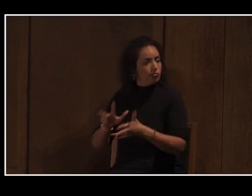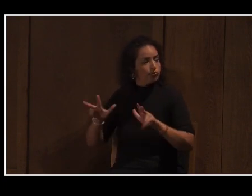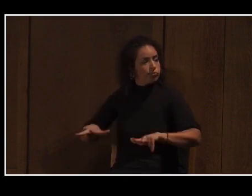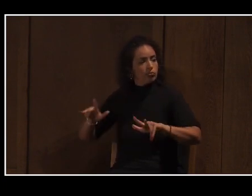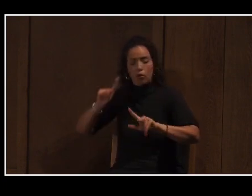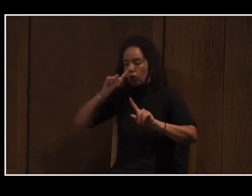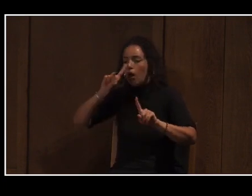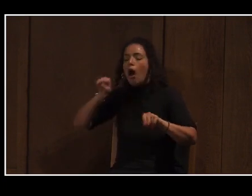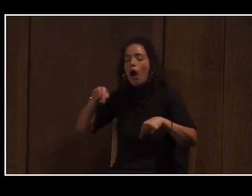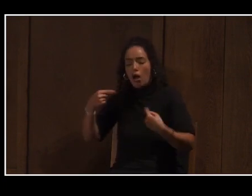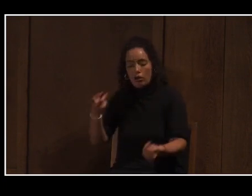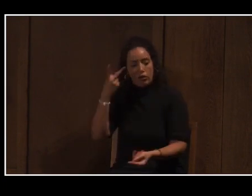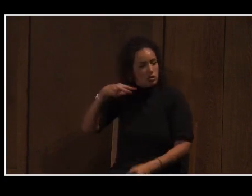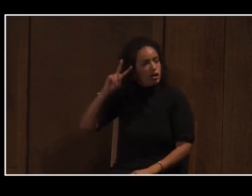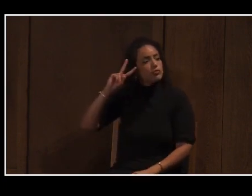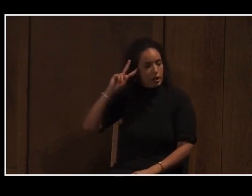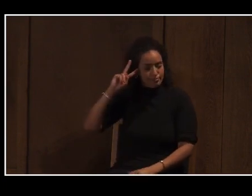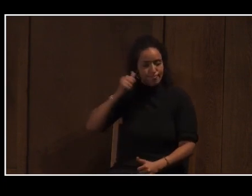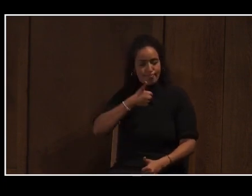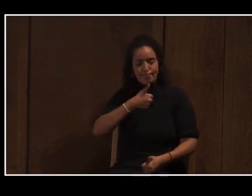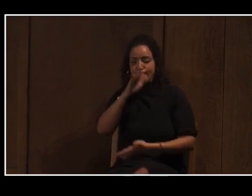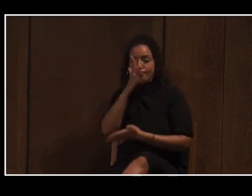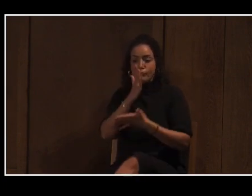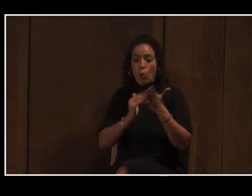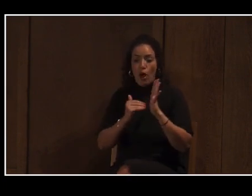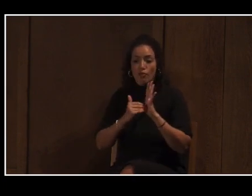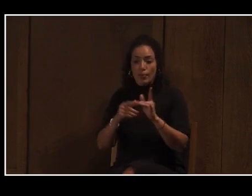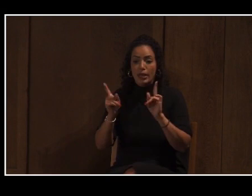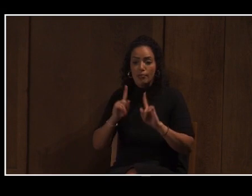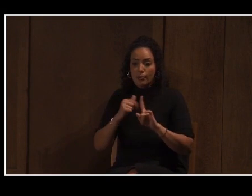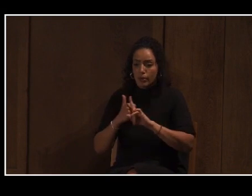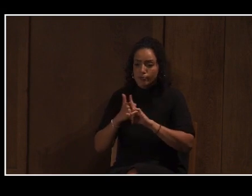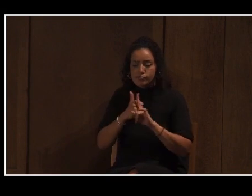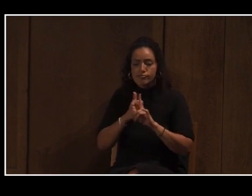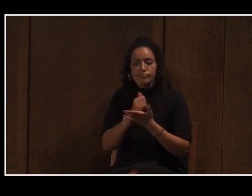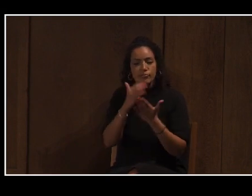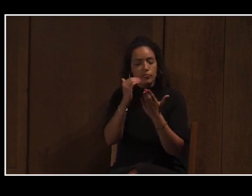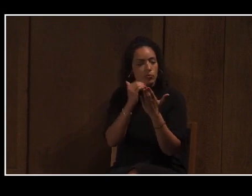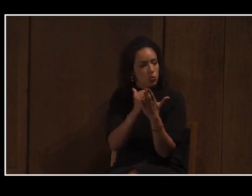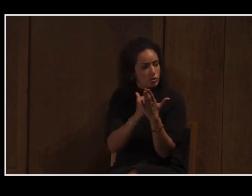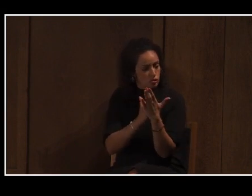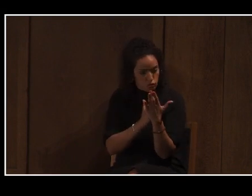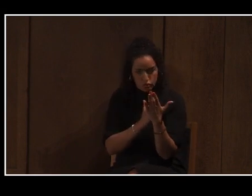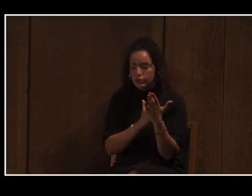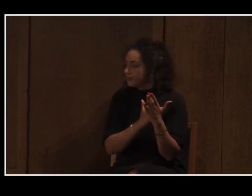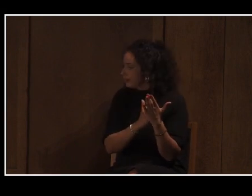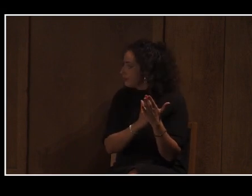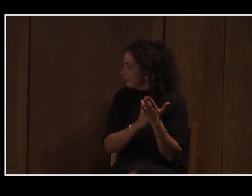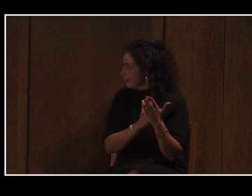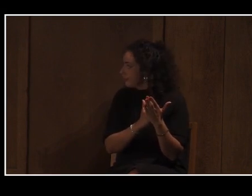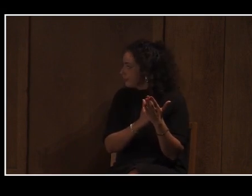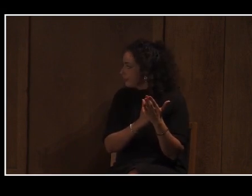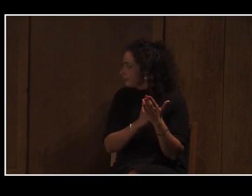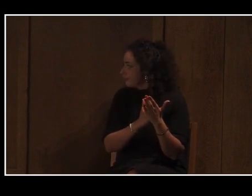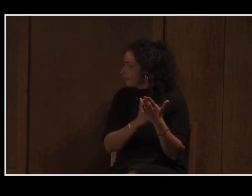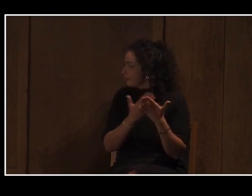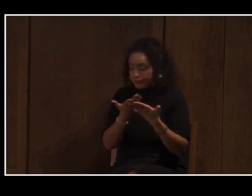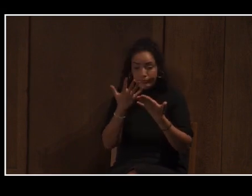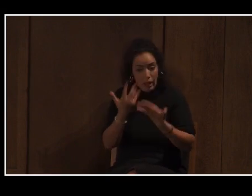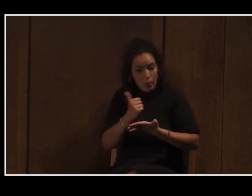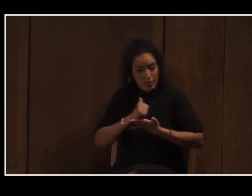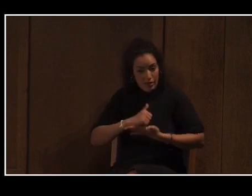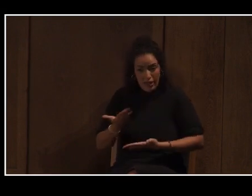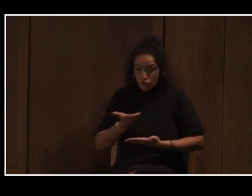have more than 500,000 people crowdsourcing the Constitution. I won't get into it, but we have nowadays everything from gay